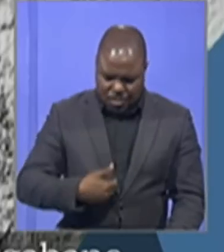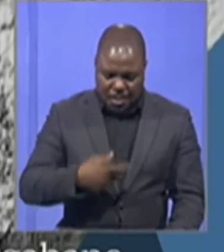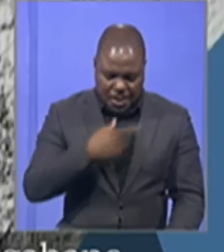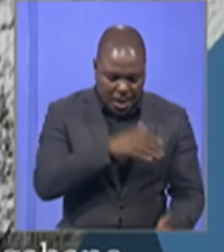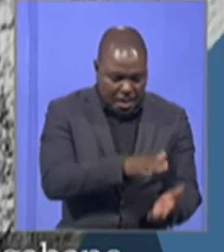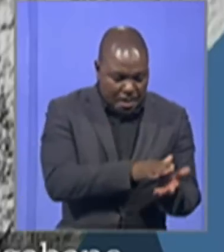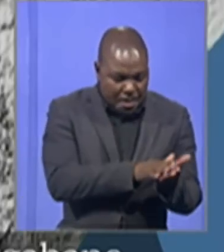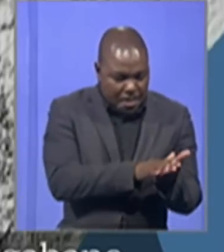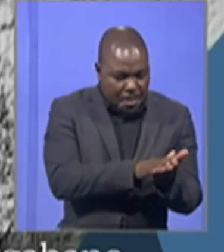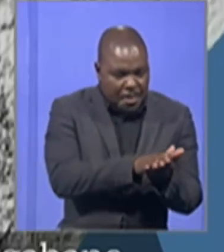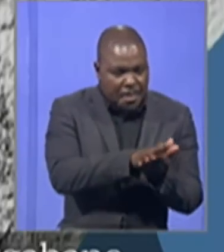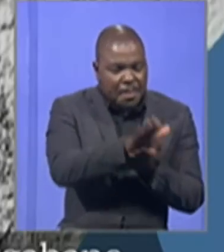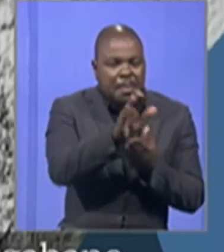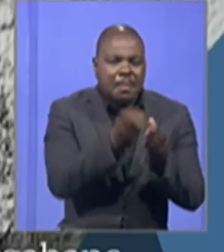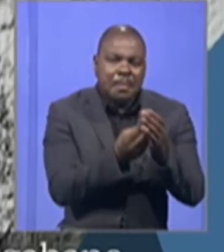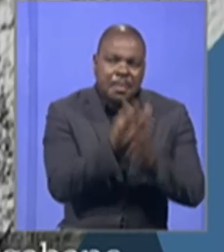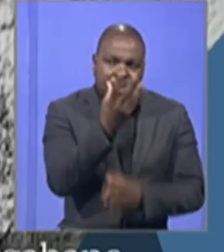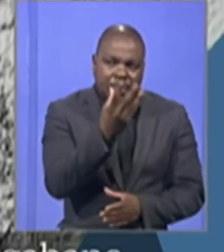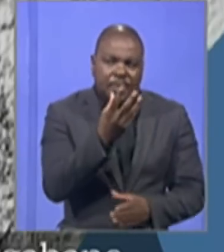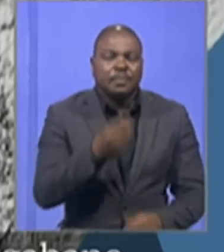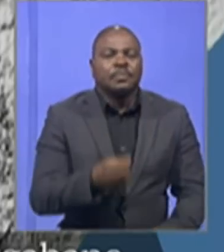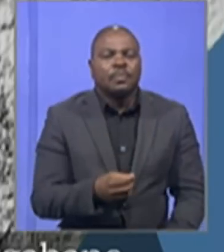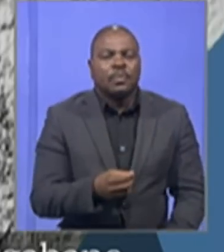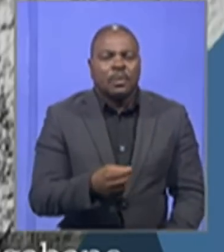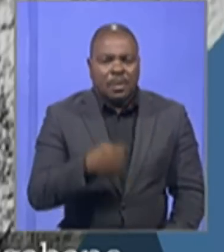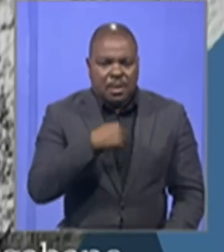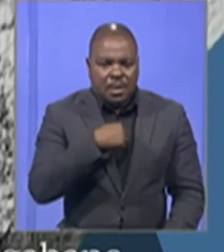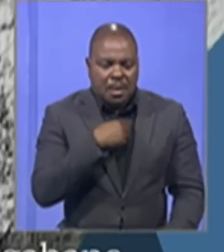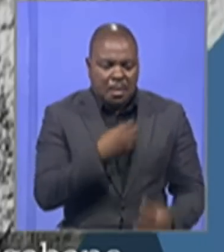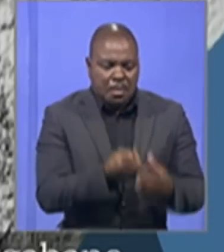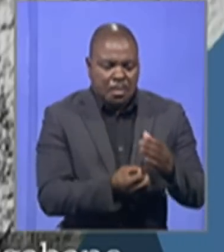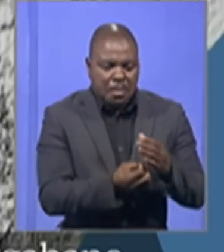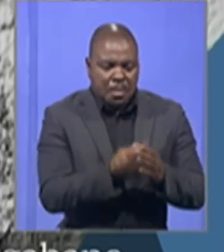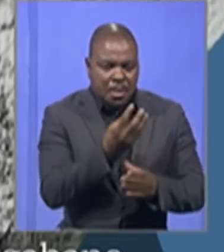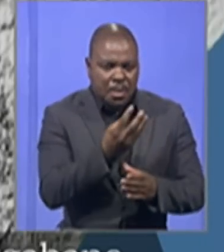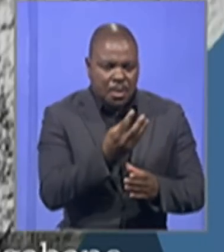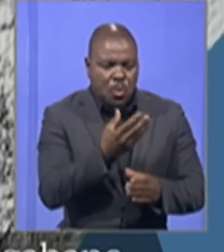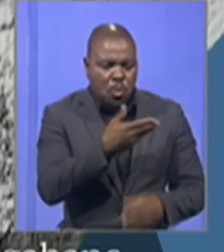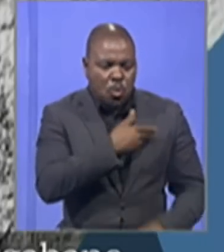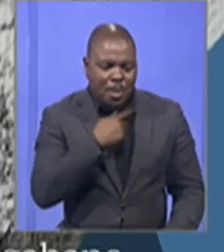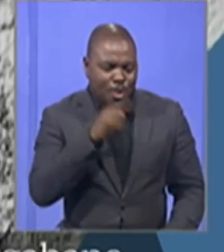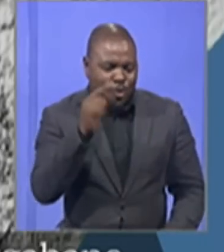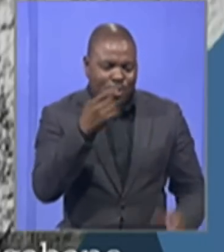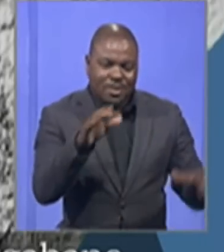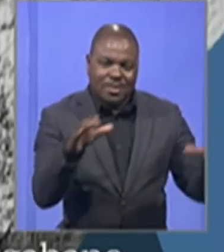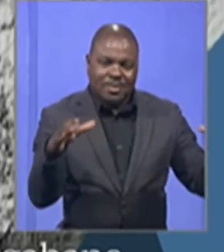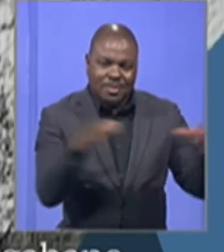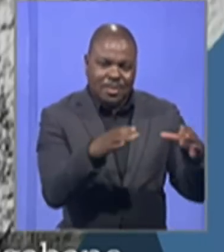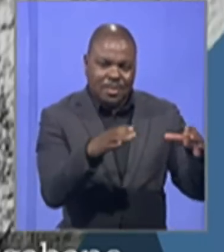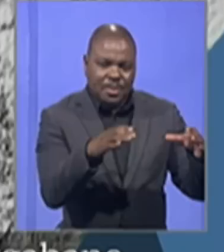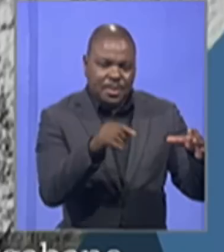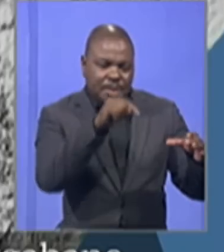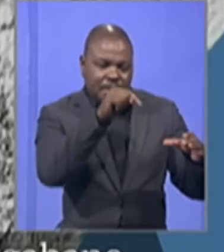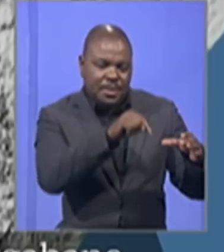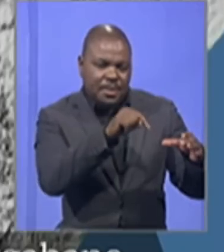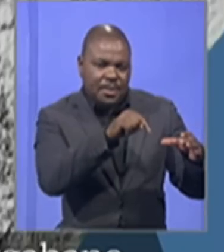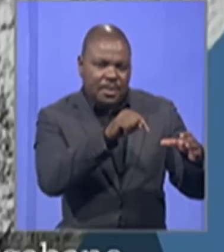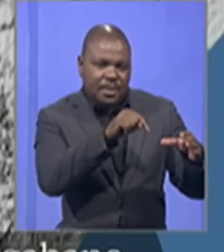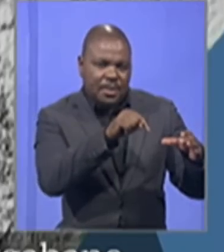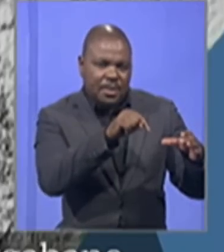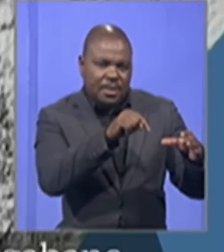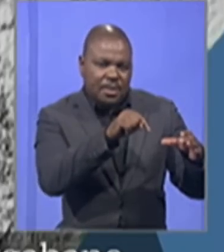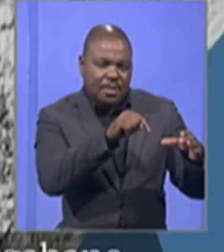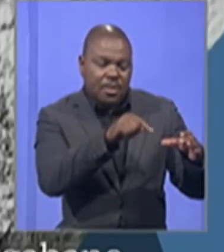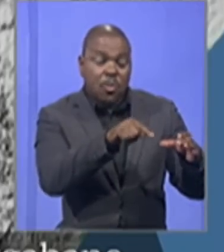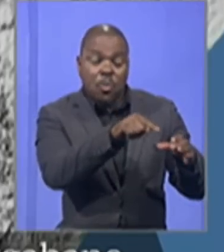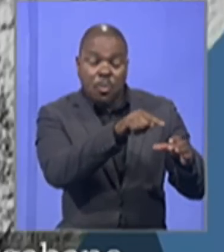na le production ya tikeleng ya basadi fela mo re